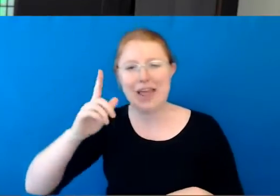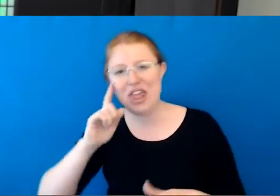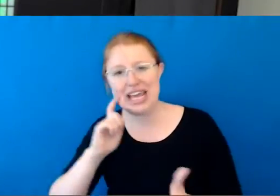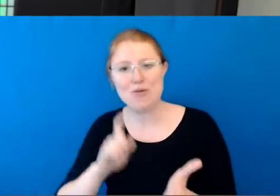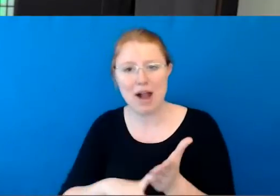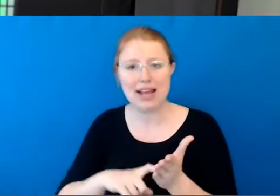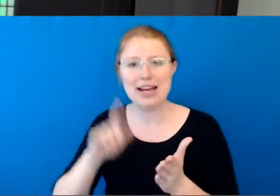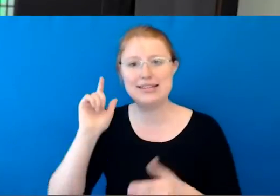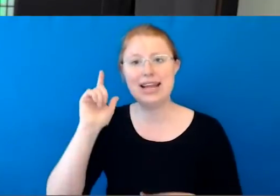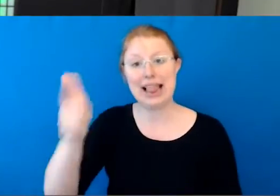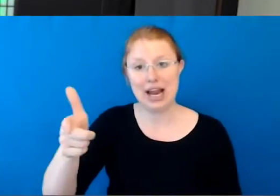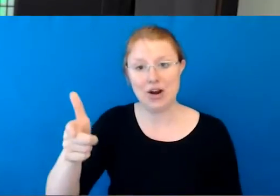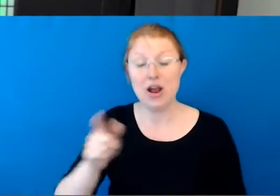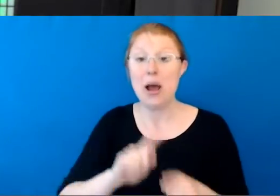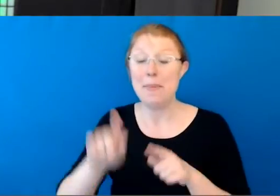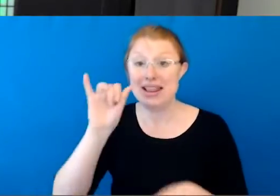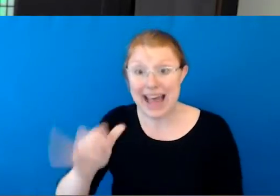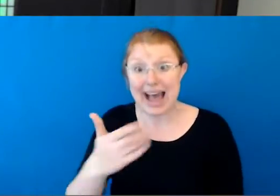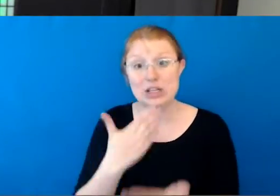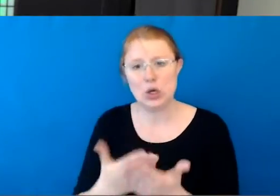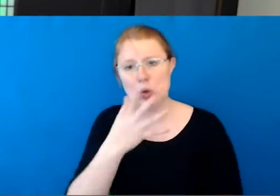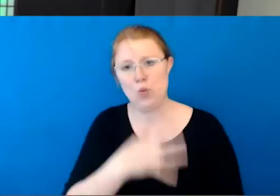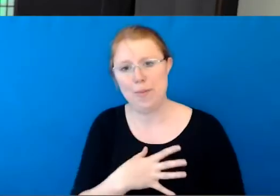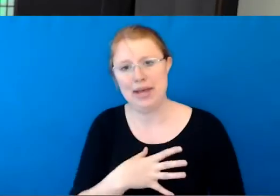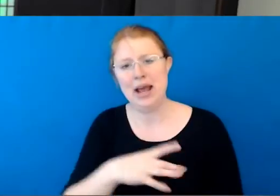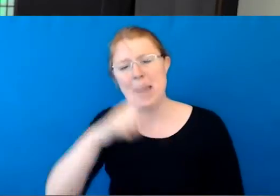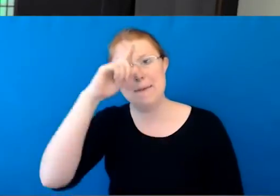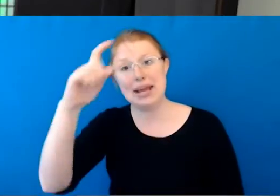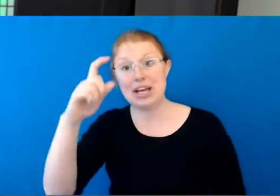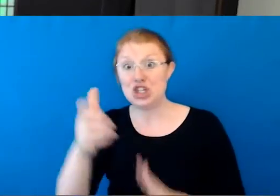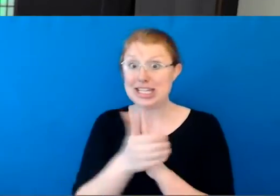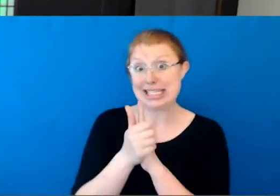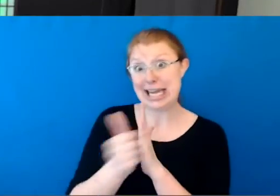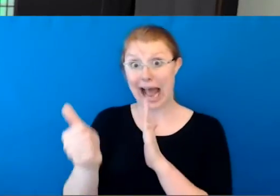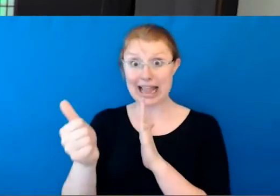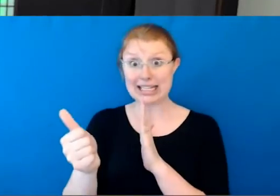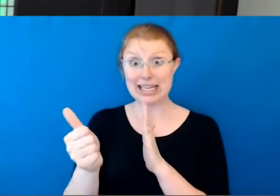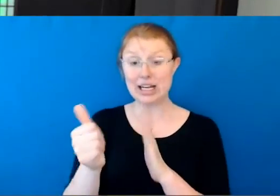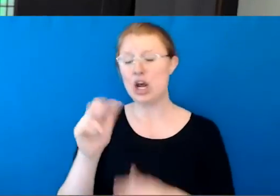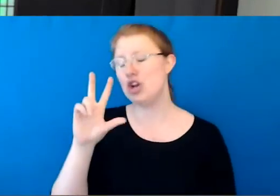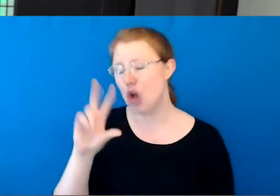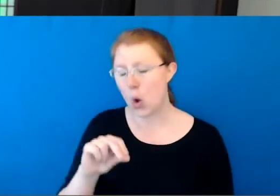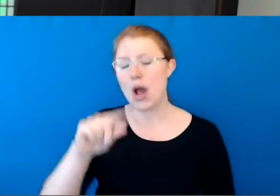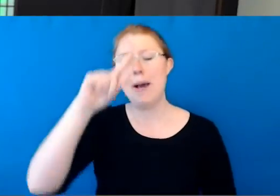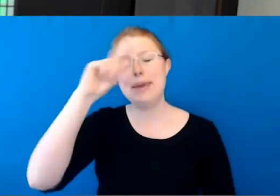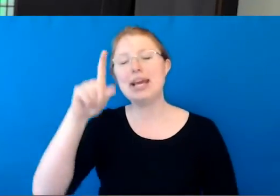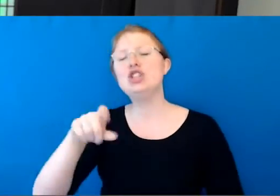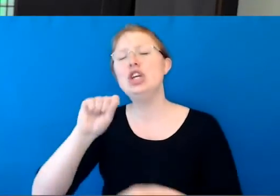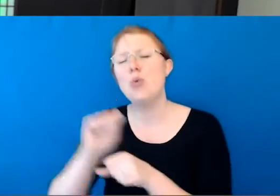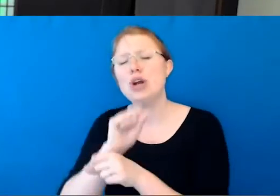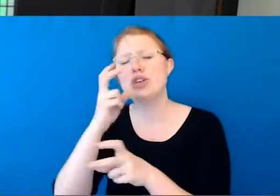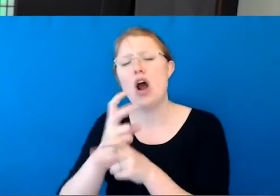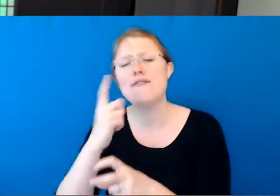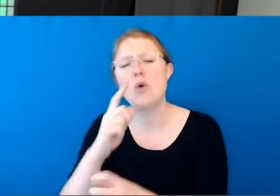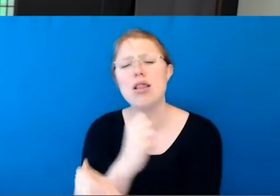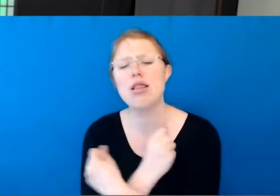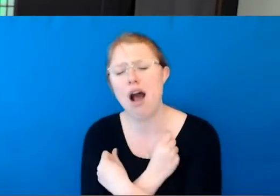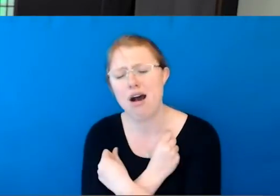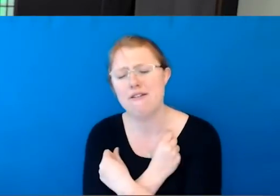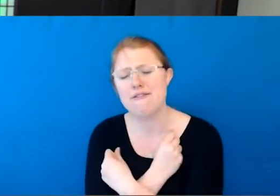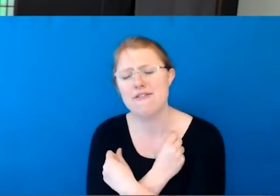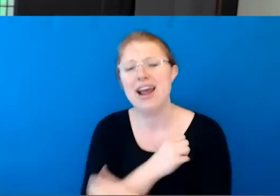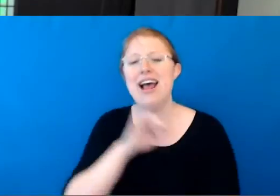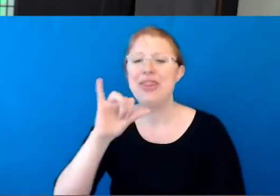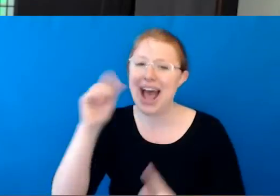and the last one in bed, and she worked harder than anybody in the house. I couldn't recognize that in those days. I think my dad did. I'm